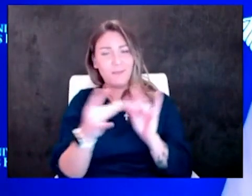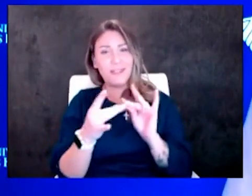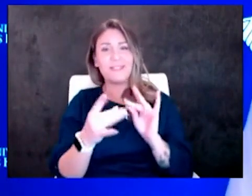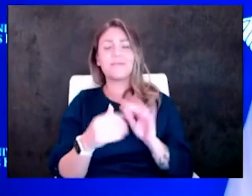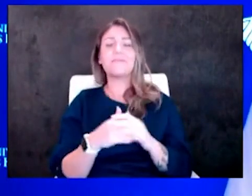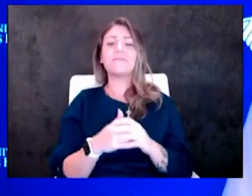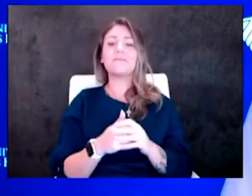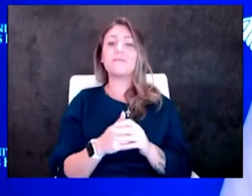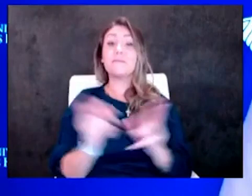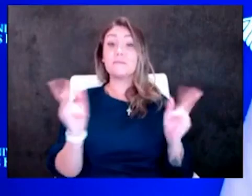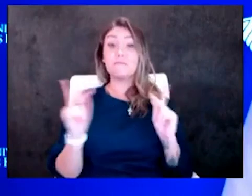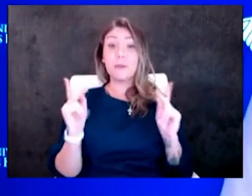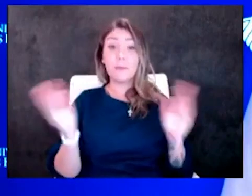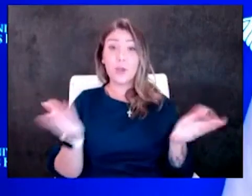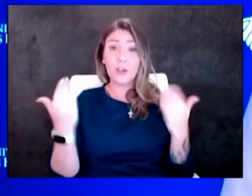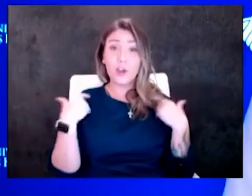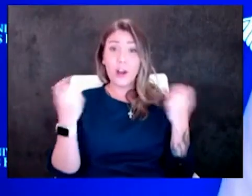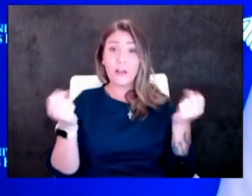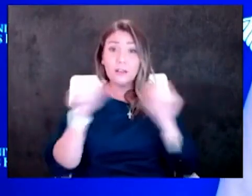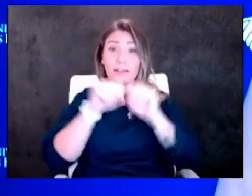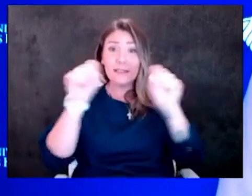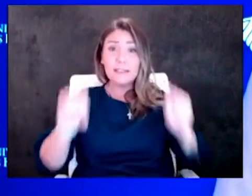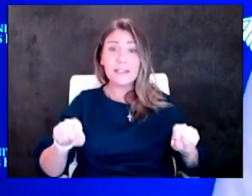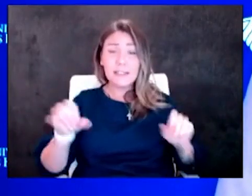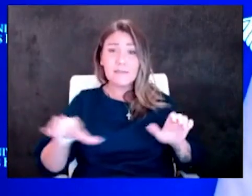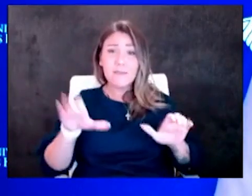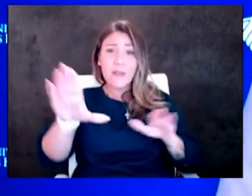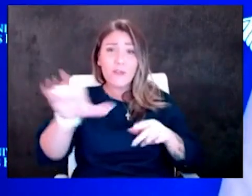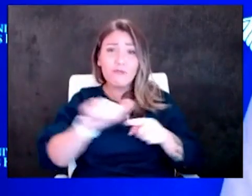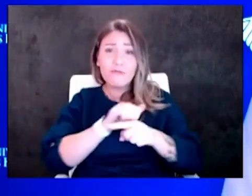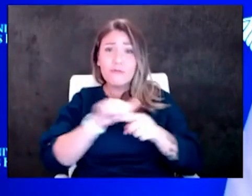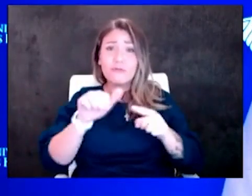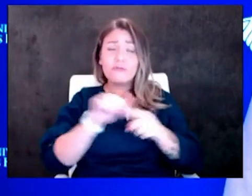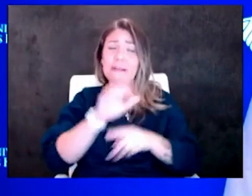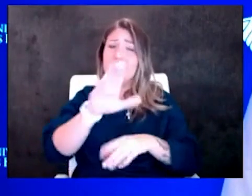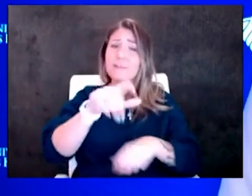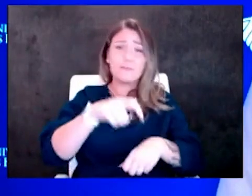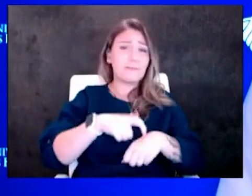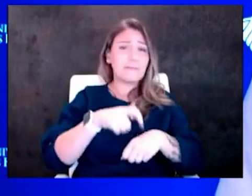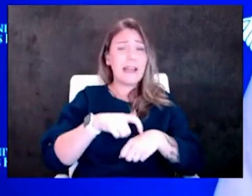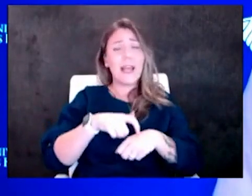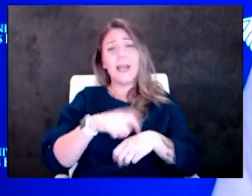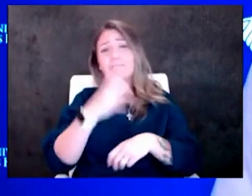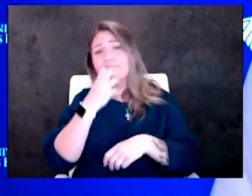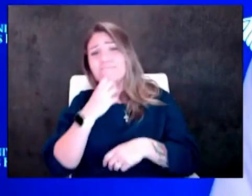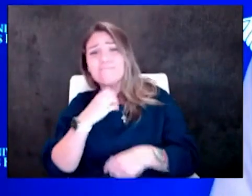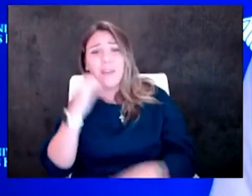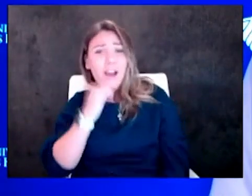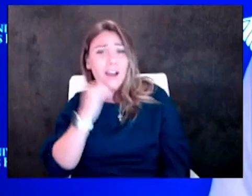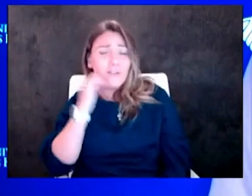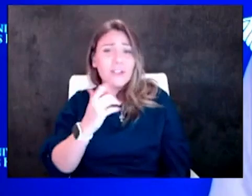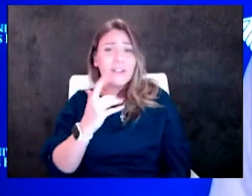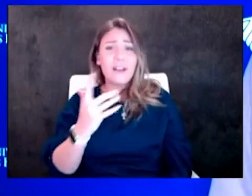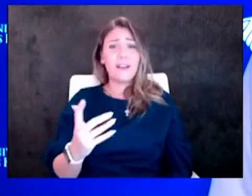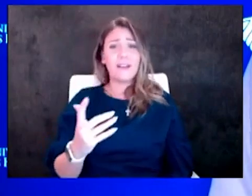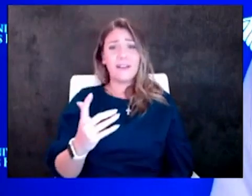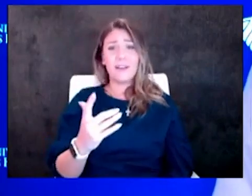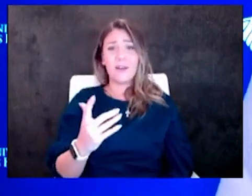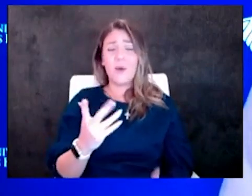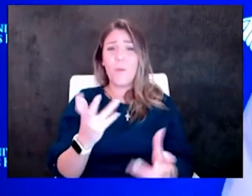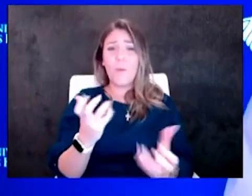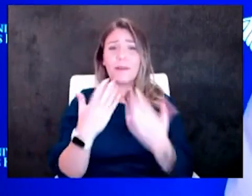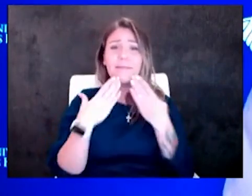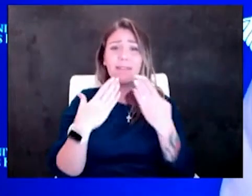here at this health system have done their training. They have put in their time. They do it day in, day out. And we just want to thank those nurses,